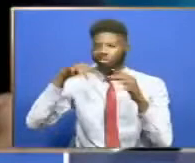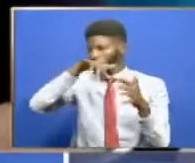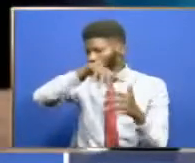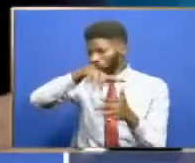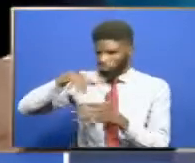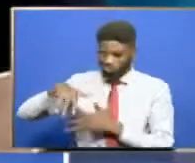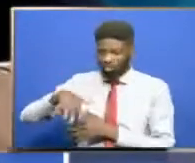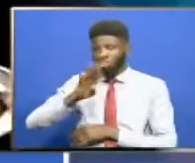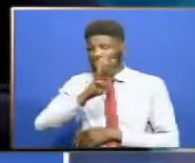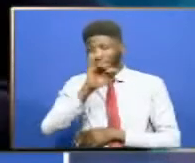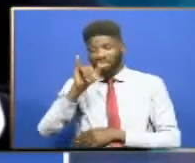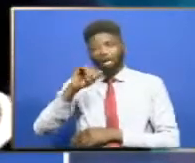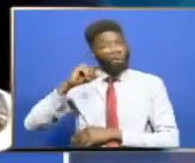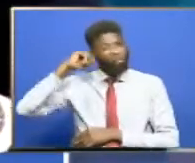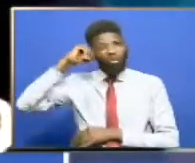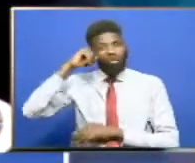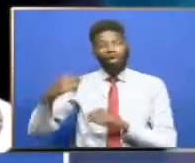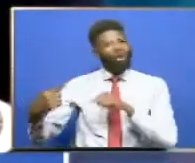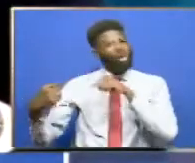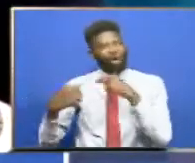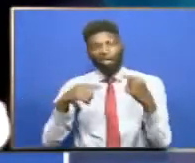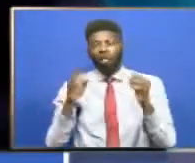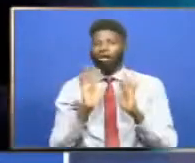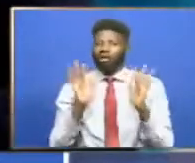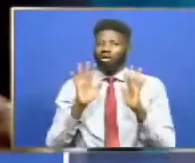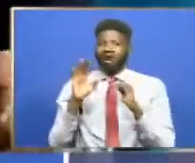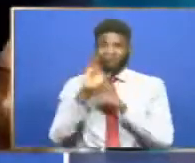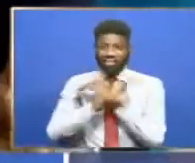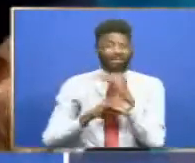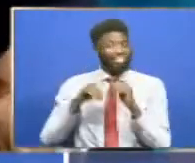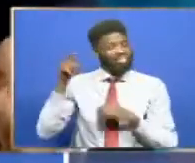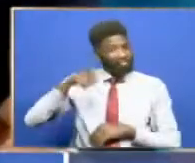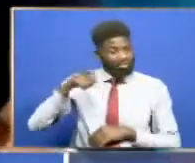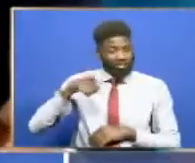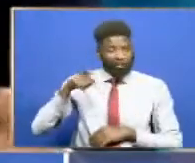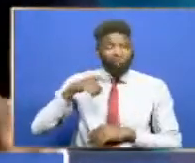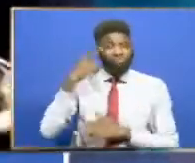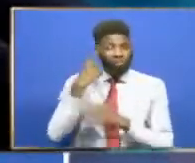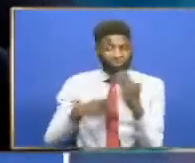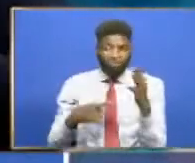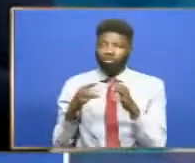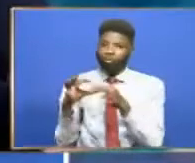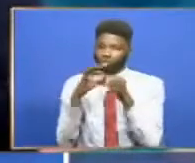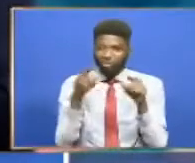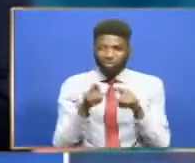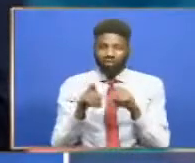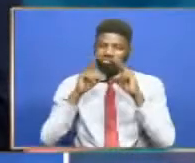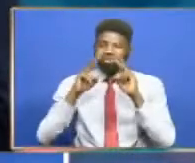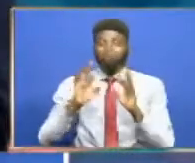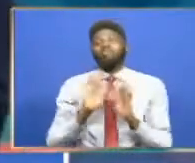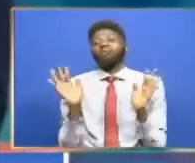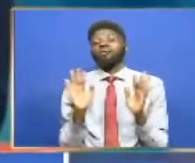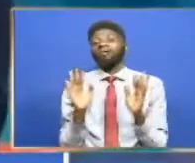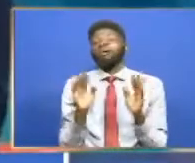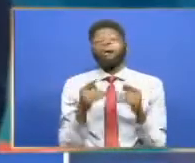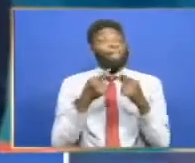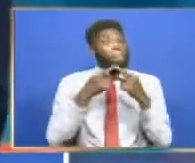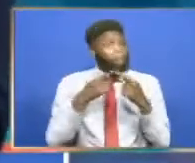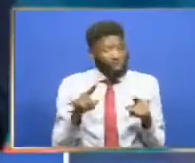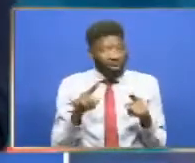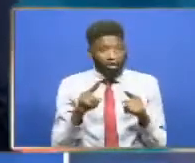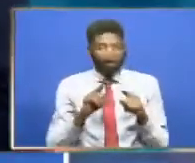contest in the BBI because the country needs unity and stability. There shouldn't be any political contest in that. Mm-hmm. However, the new